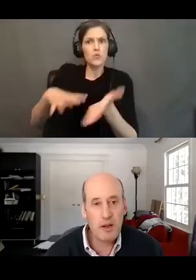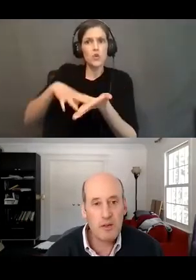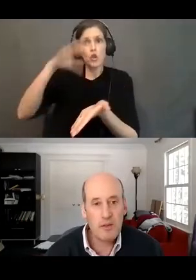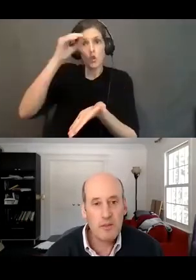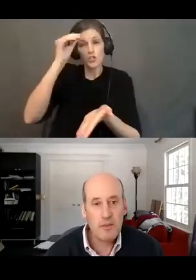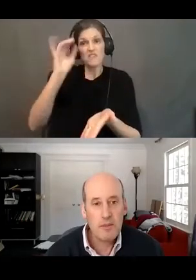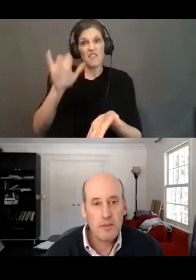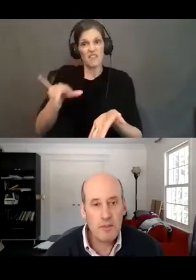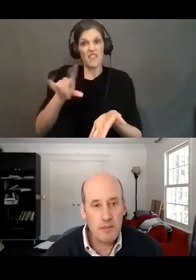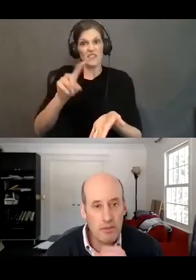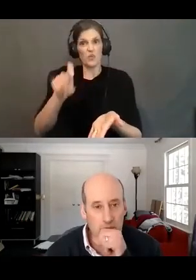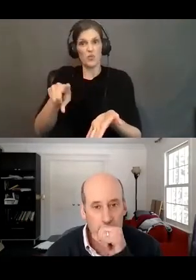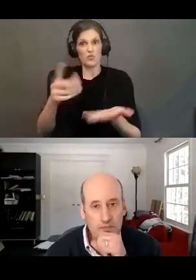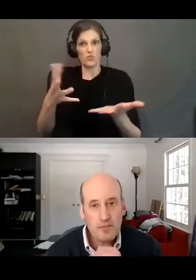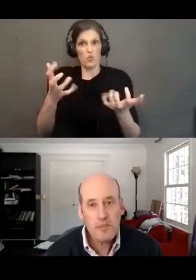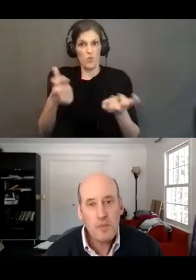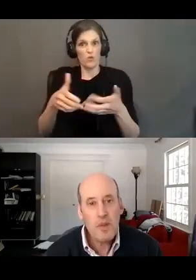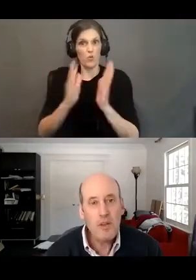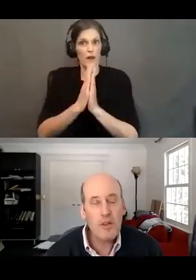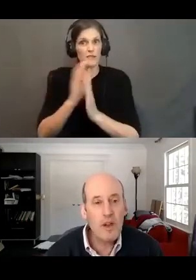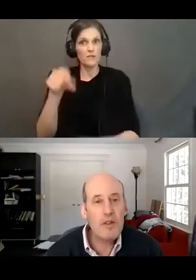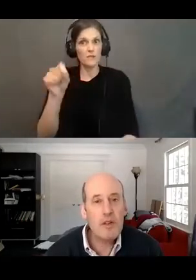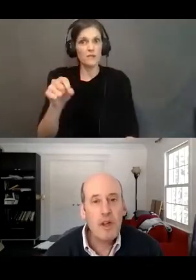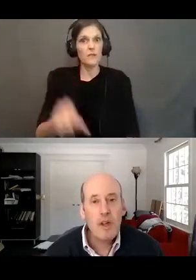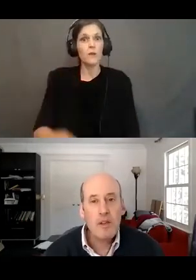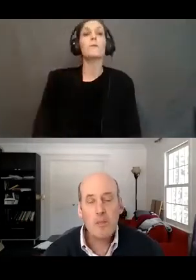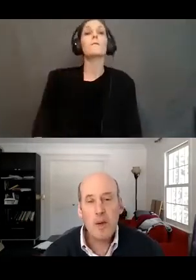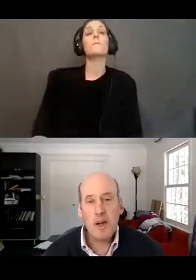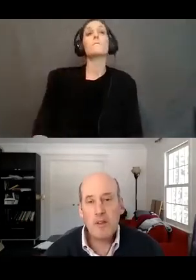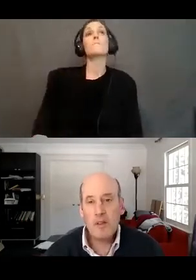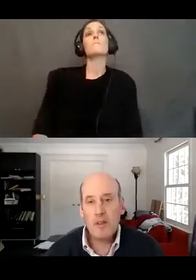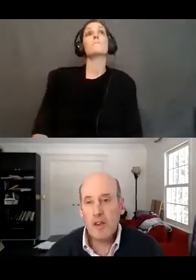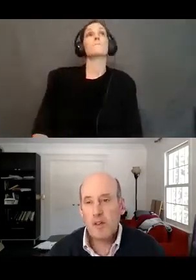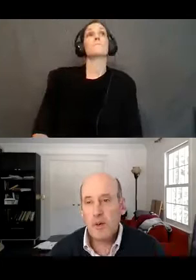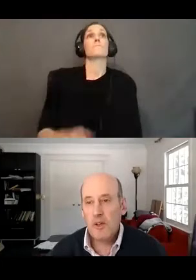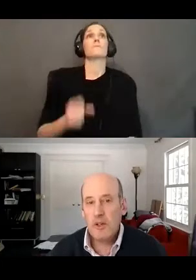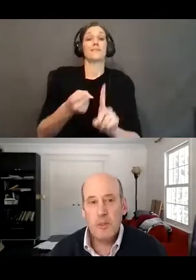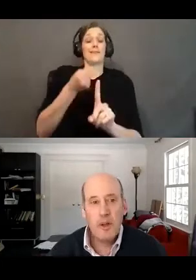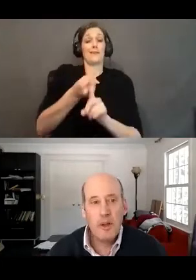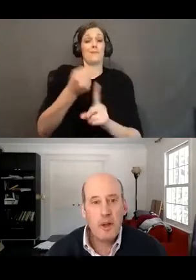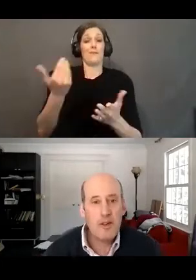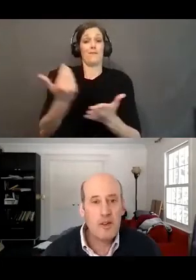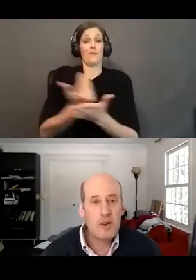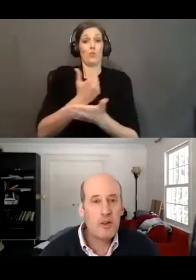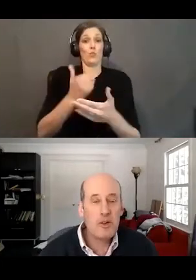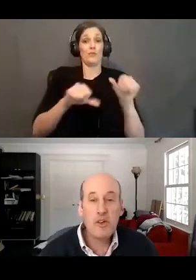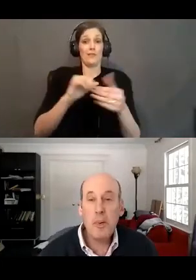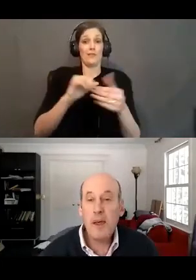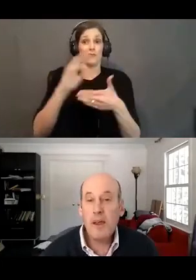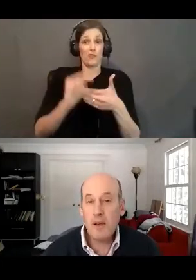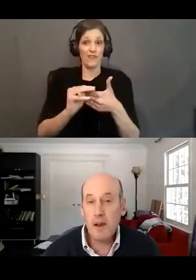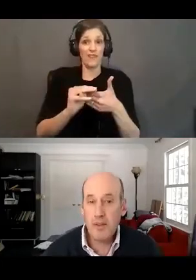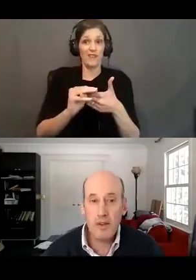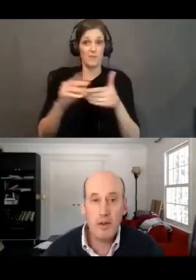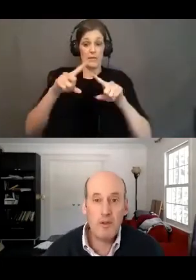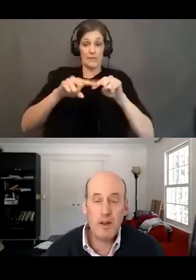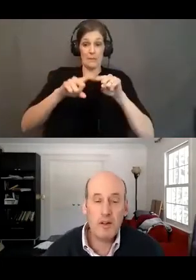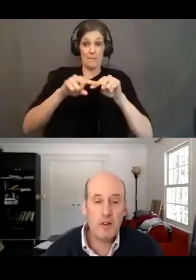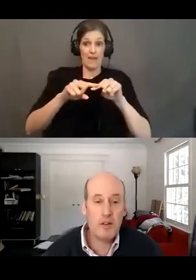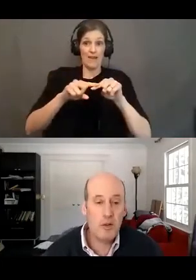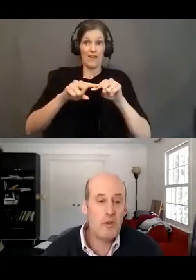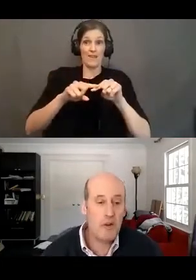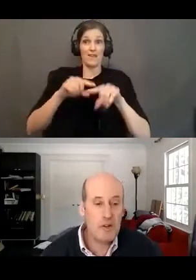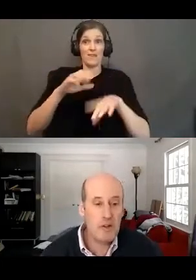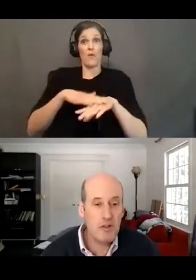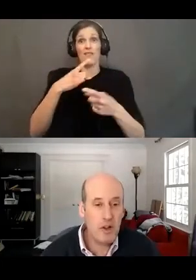want to ask. Does the impact of the new science curriculum on student learning depend on the